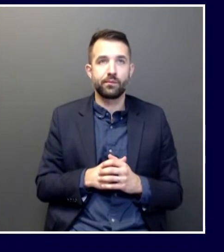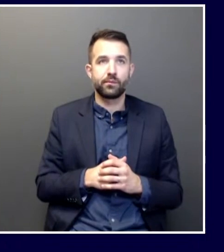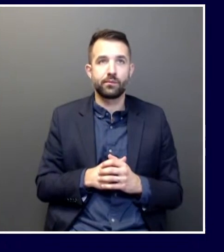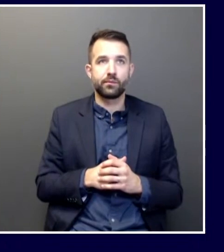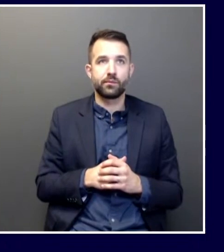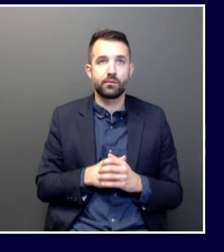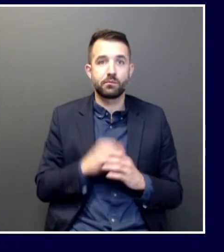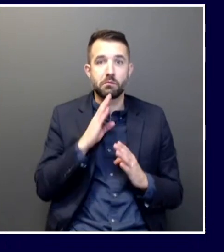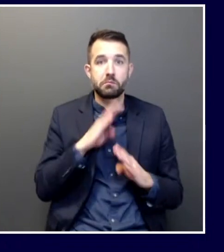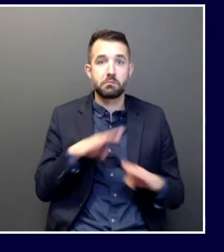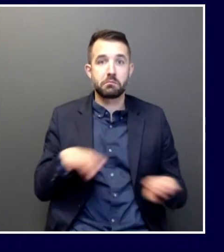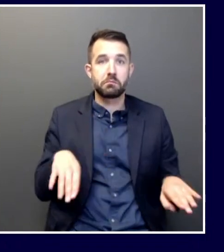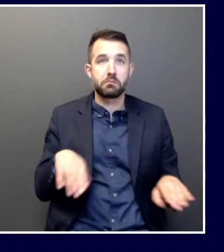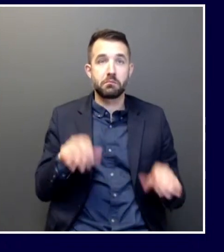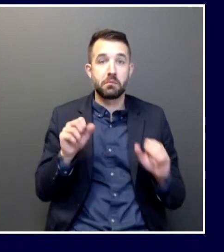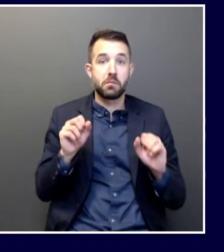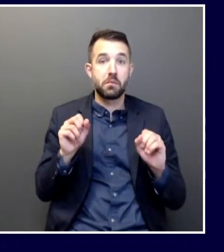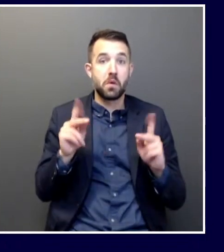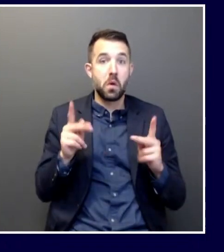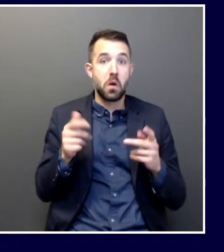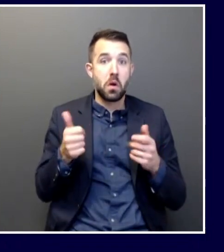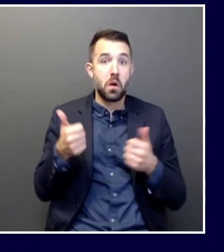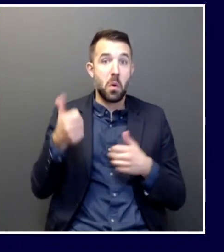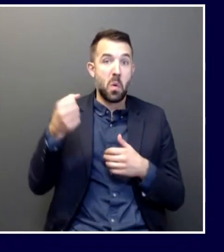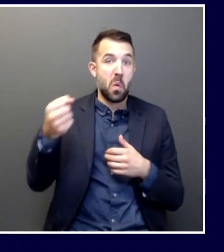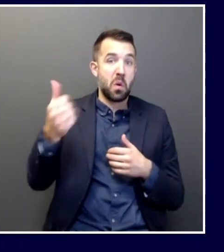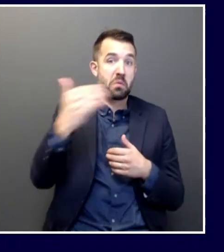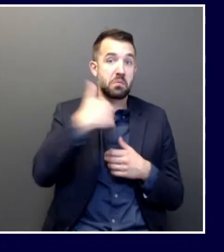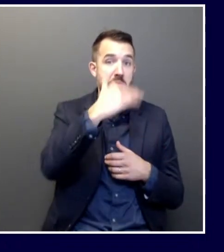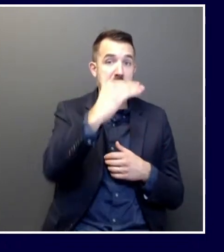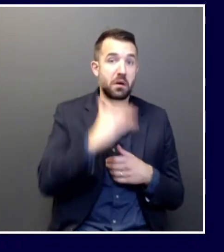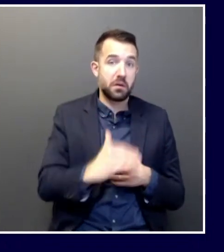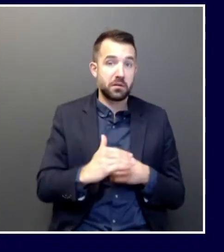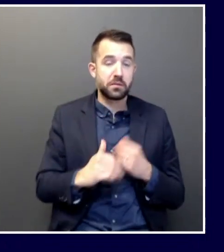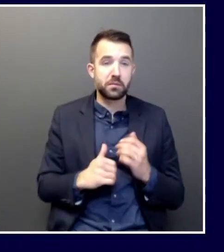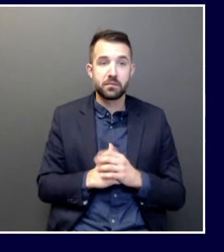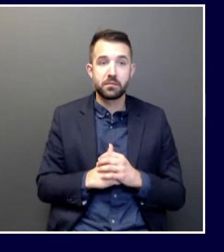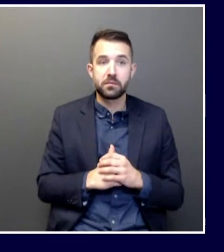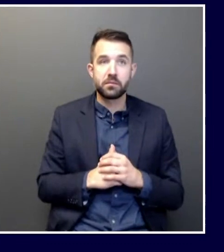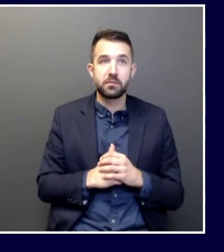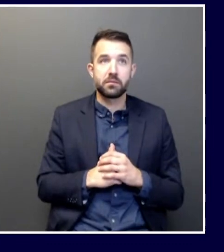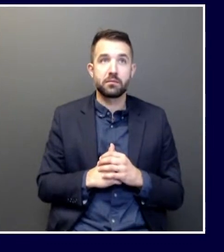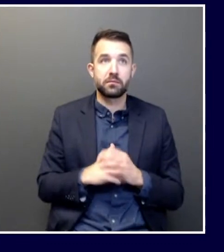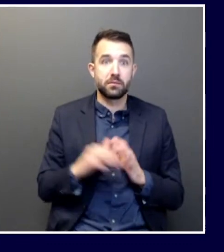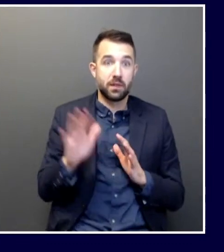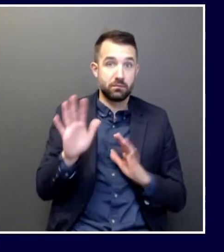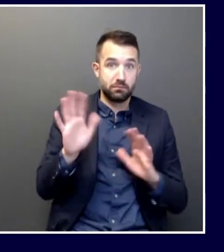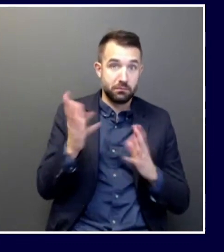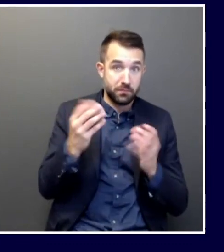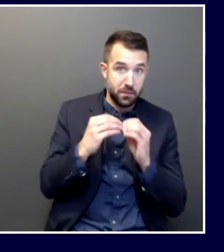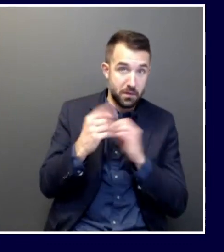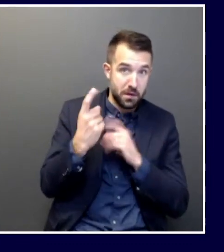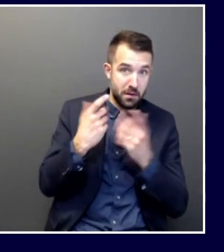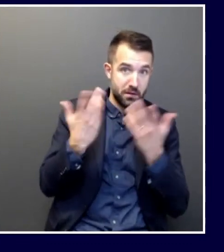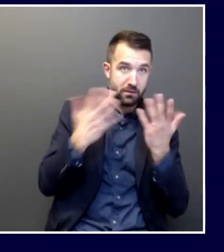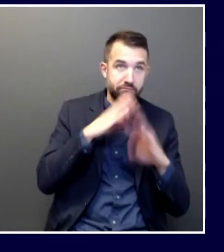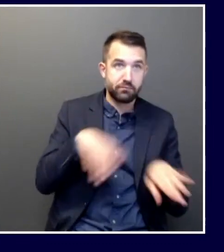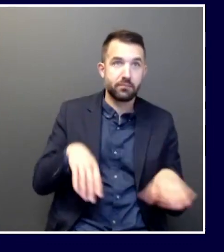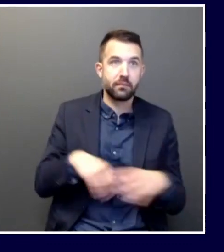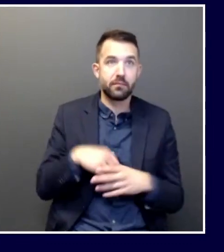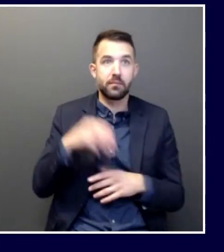All right, we'll come back to Amy in a second to see if she has any follow-ups. Meanwhile, we'll go to Megan next. Hi, Dr.